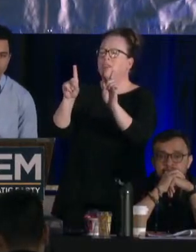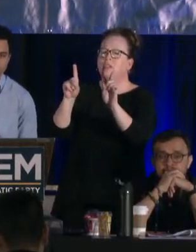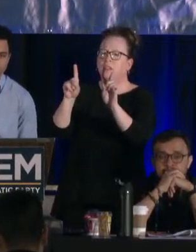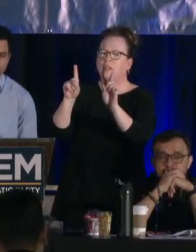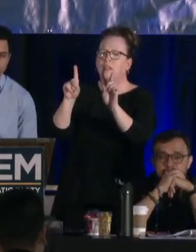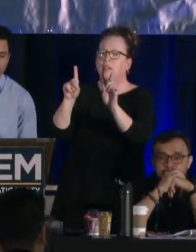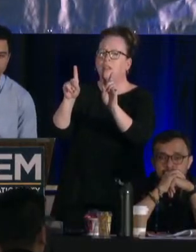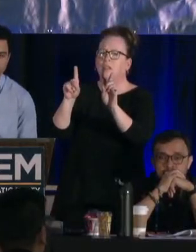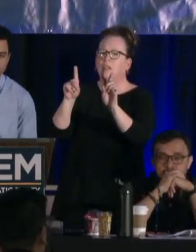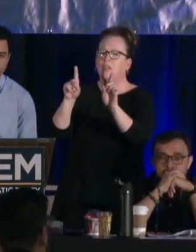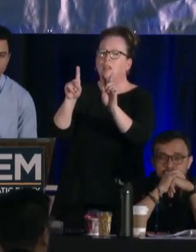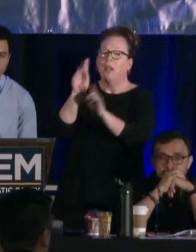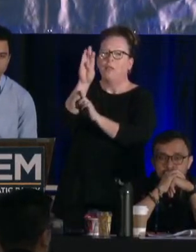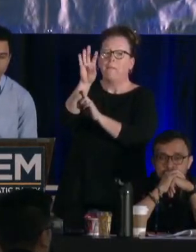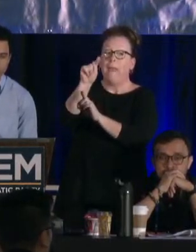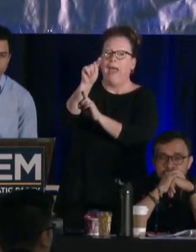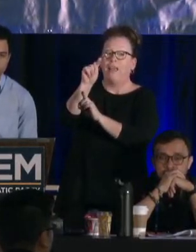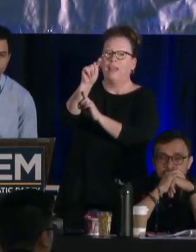The ballot measures,